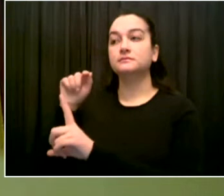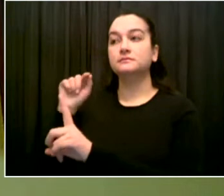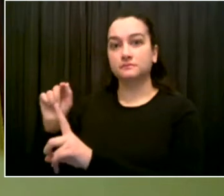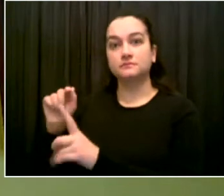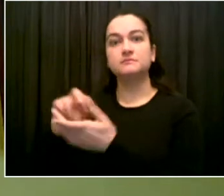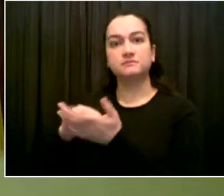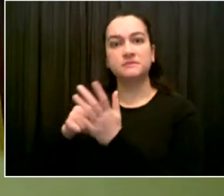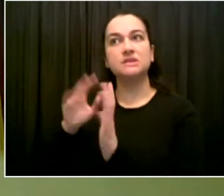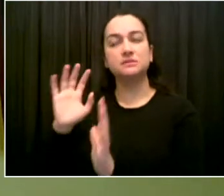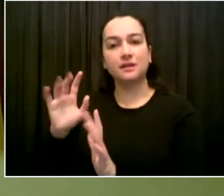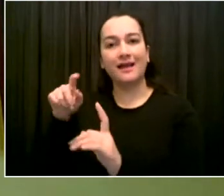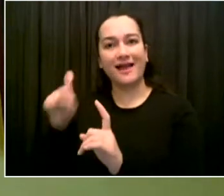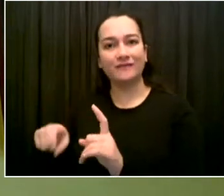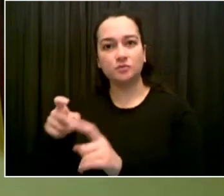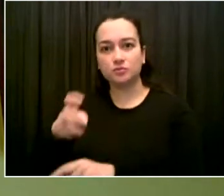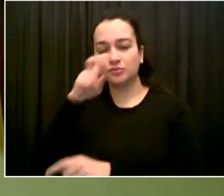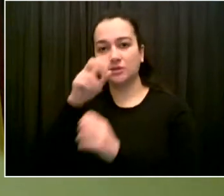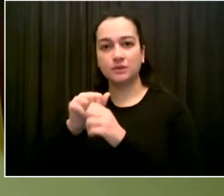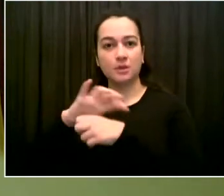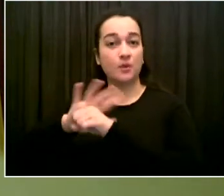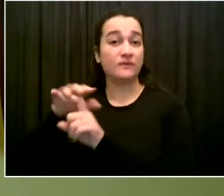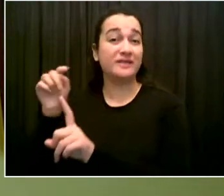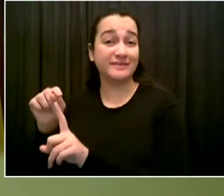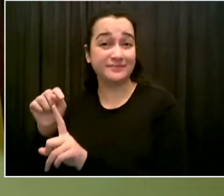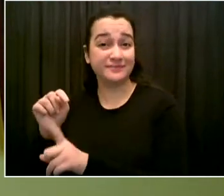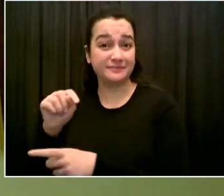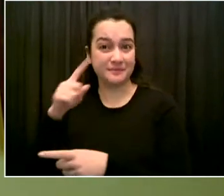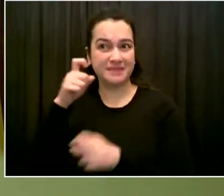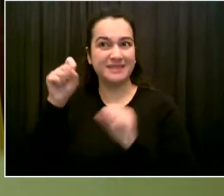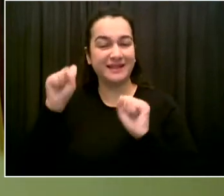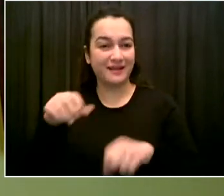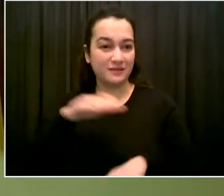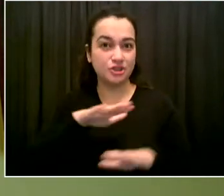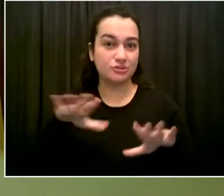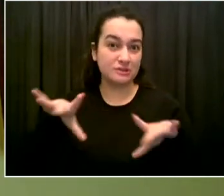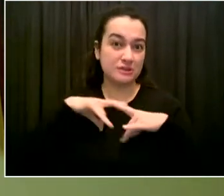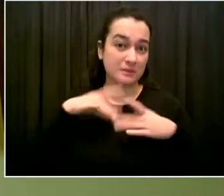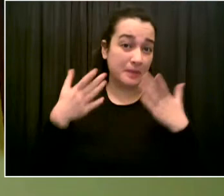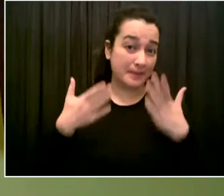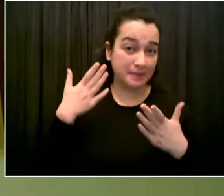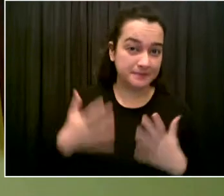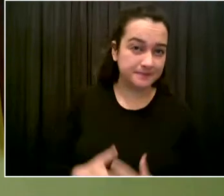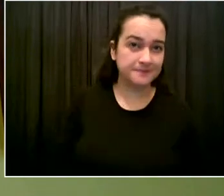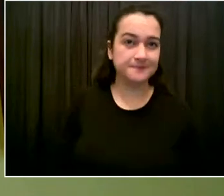have some concerns, maybe they're waiting for it, maybe they just can't get it, vaccine supply is abundant, so